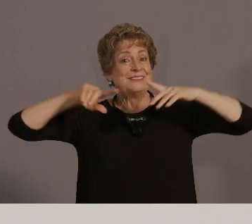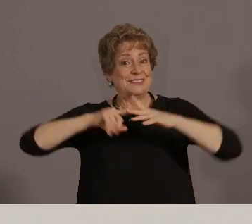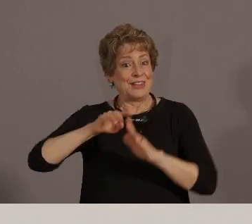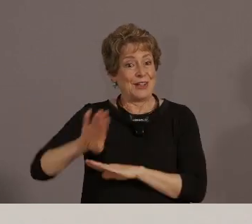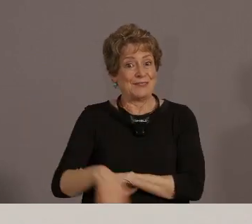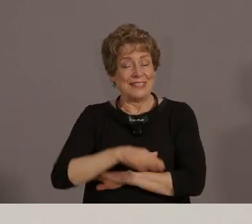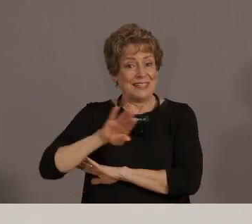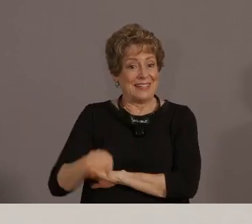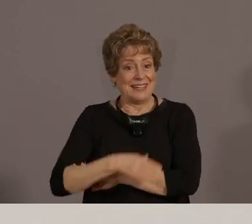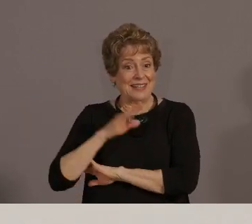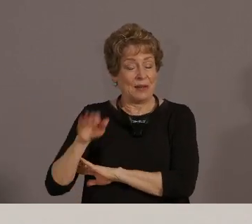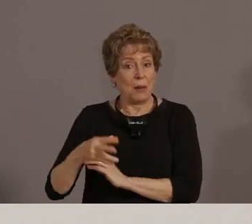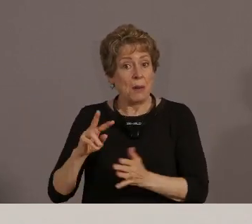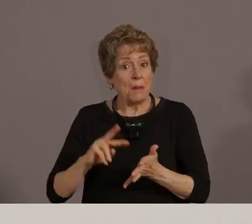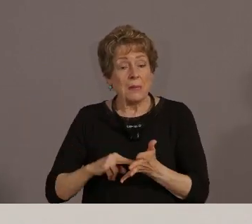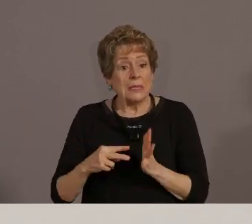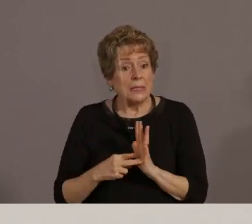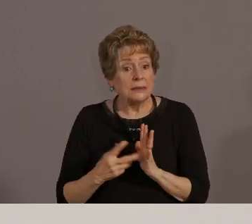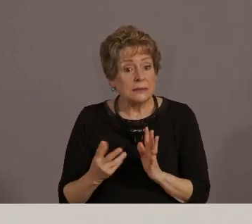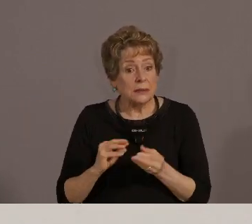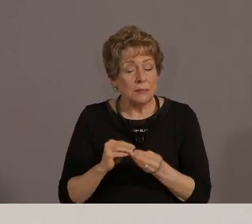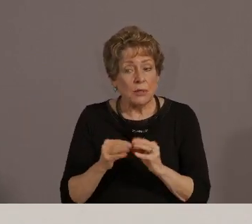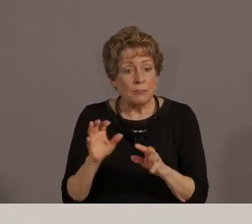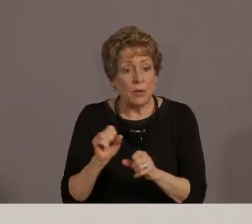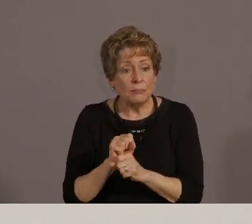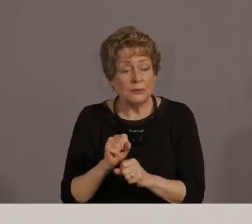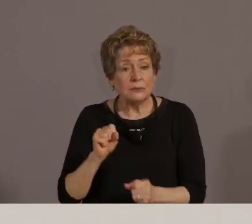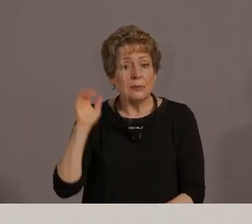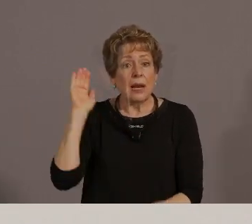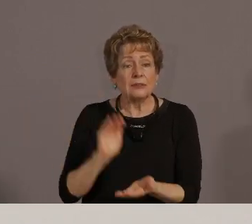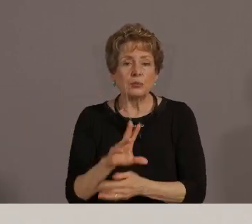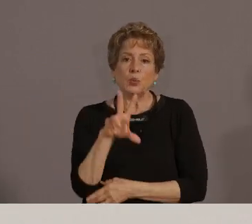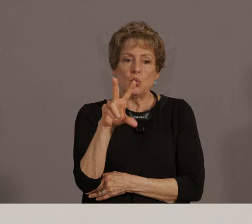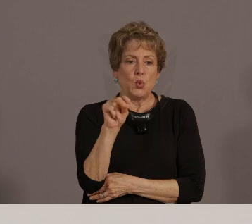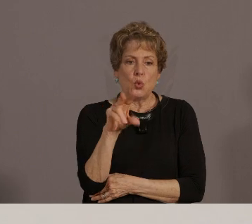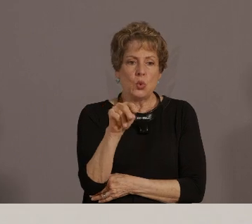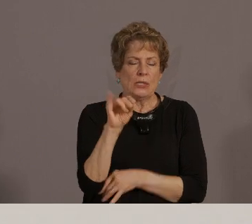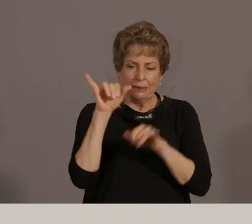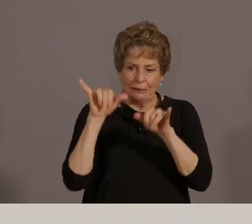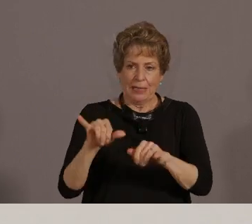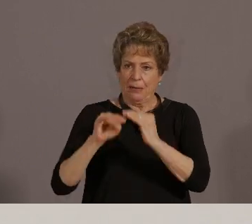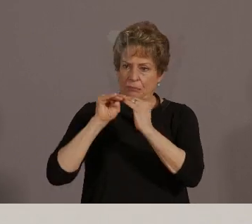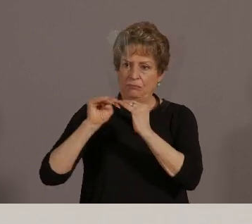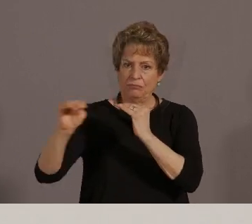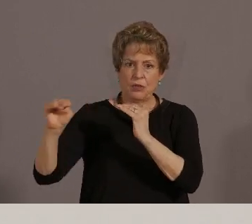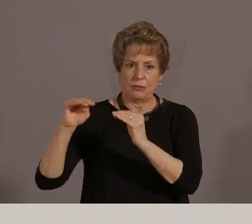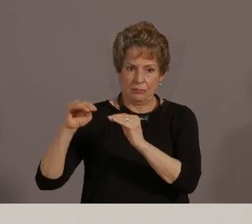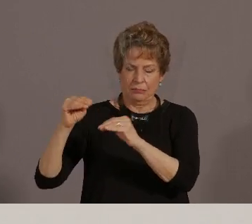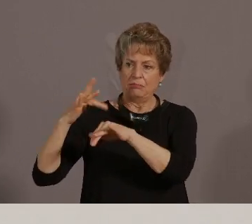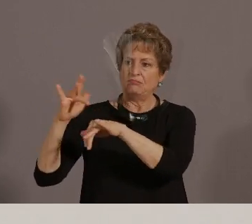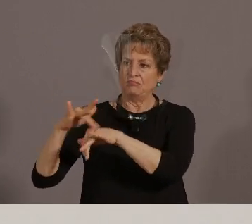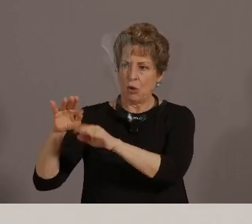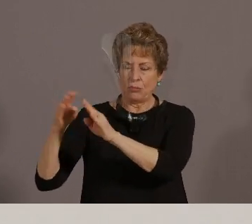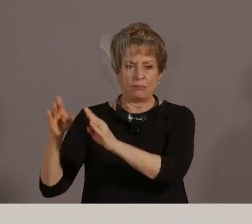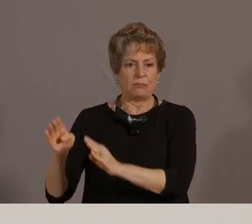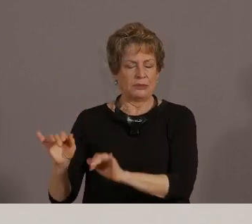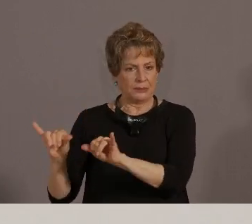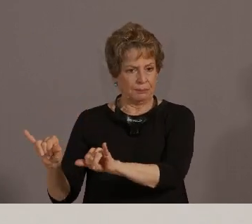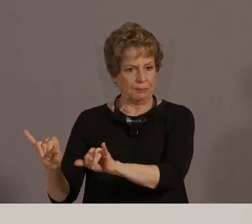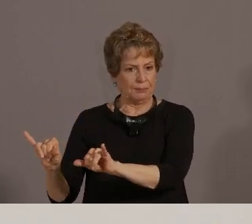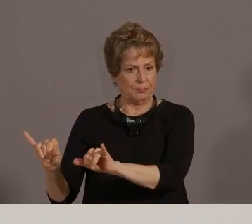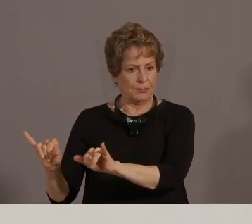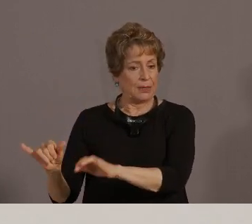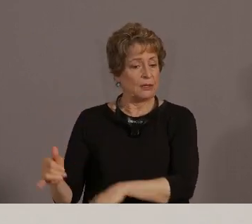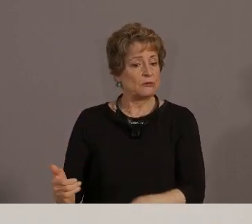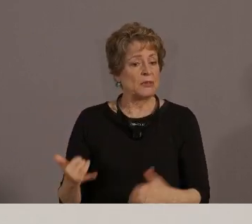capacity. We're currently doing 9, 10, 11,000 doses. We've hit 11,000 on a couple of days.